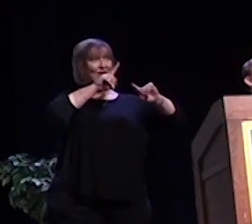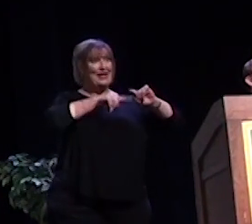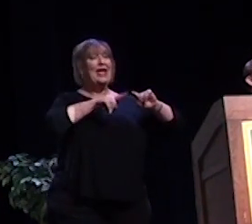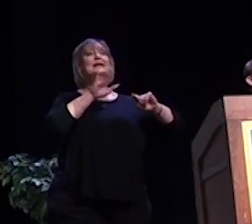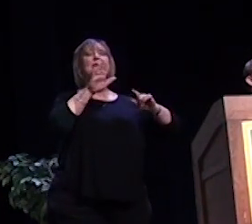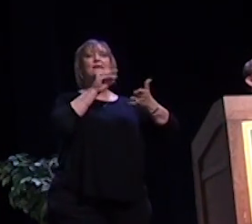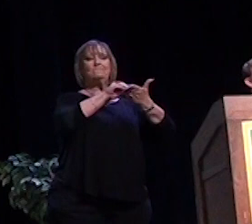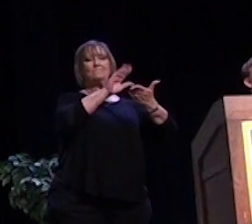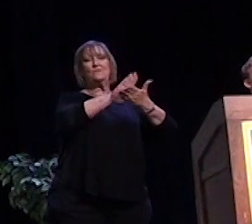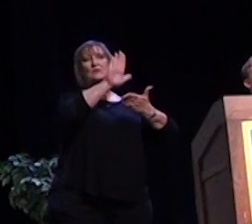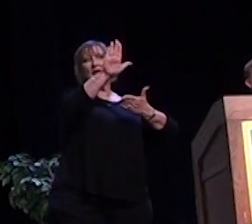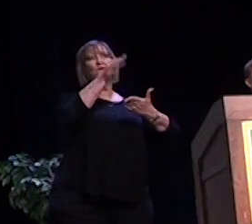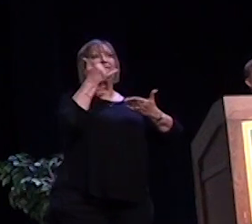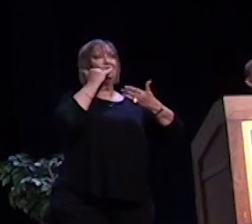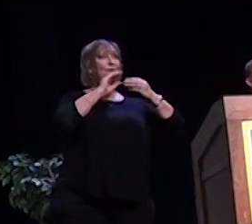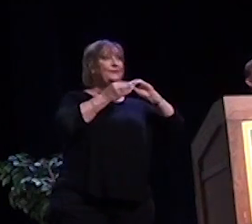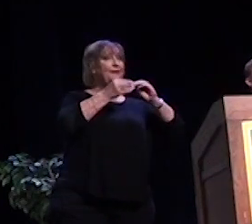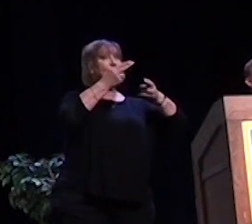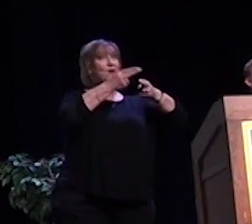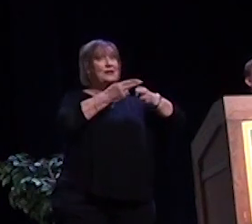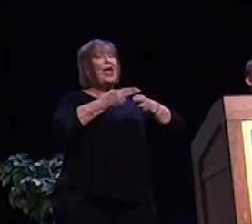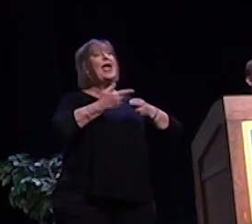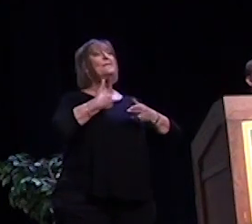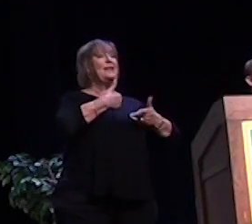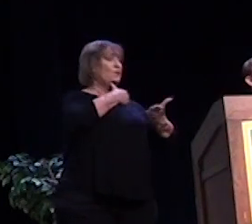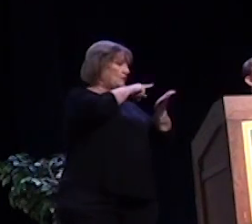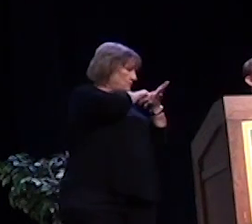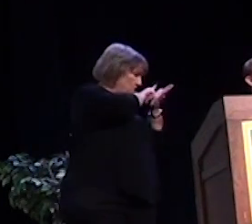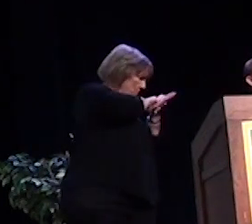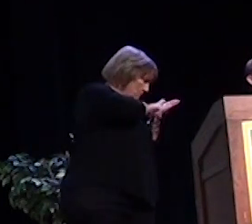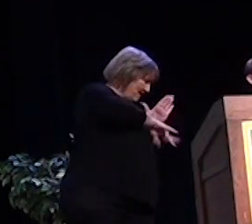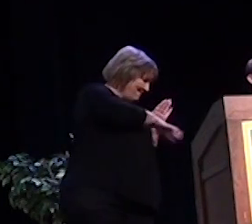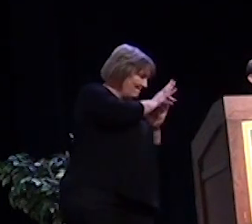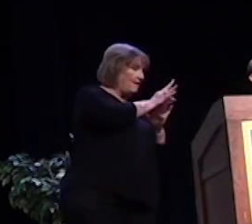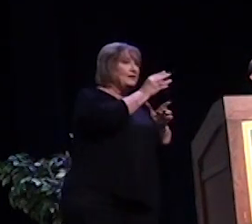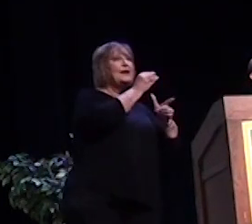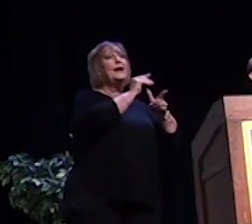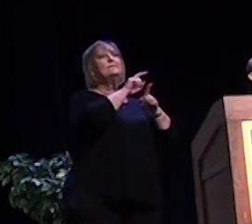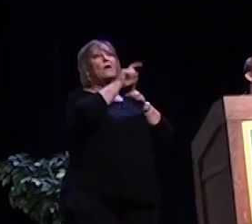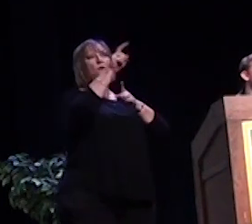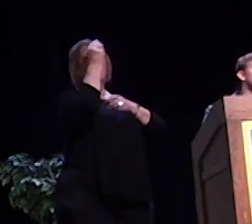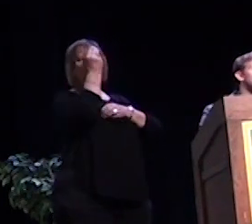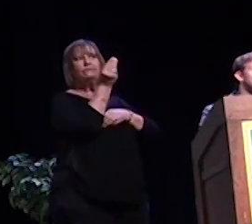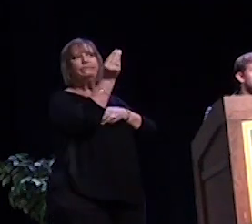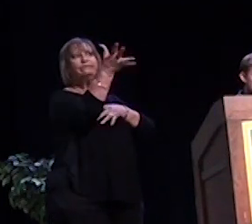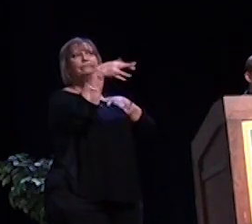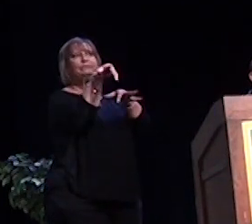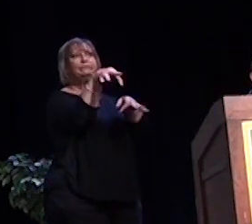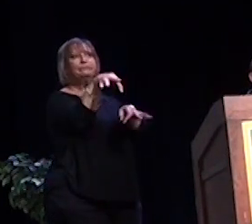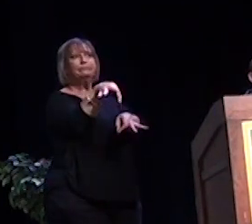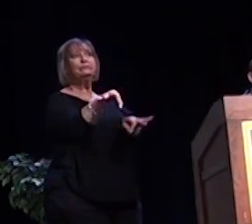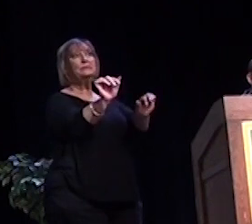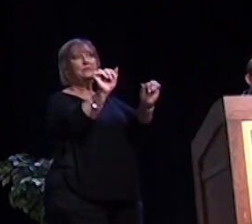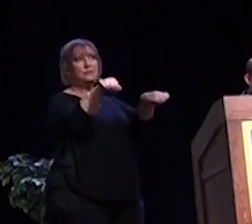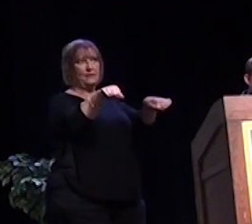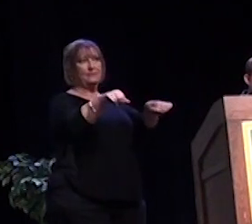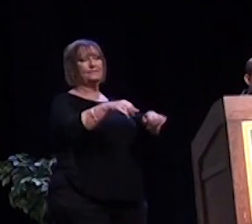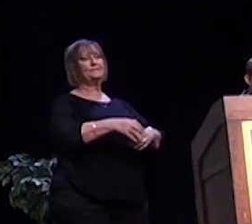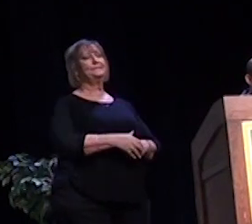have some contact information so that we can get back to you. We want to make sure that you have the information that you need to be able to move